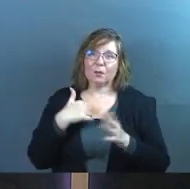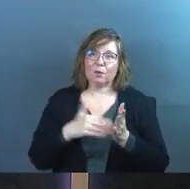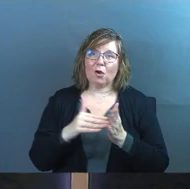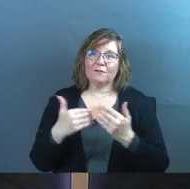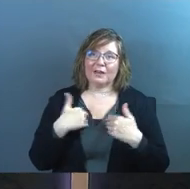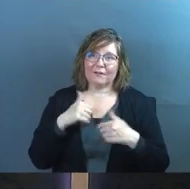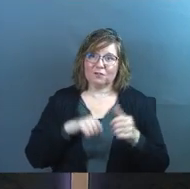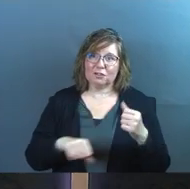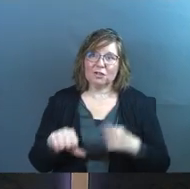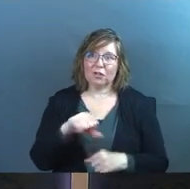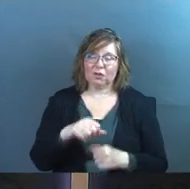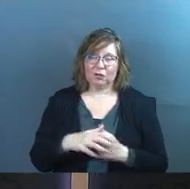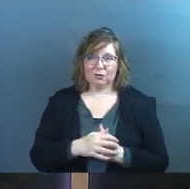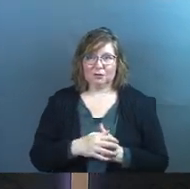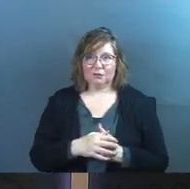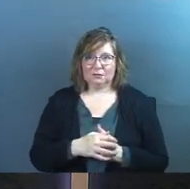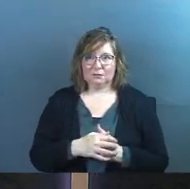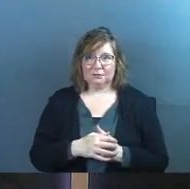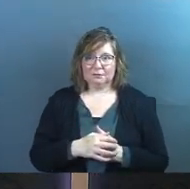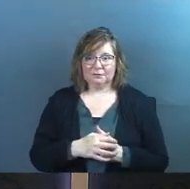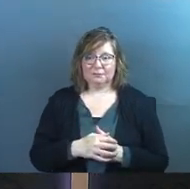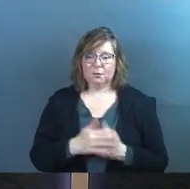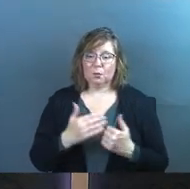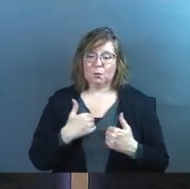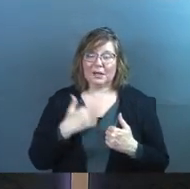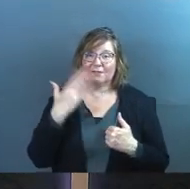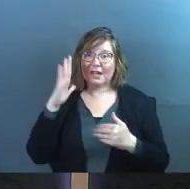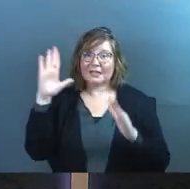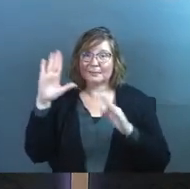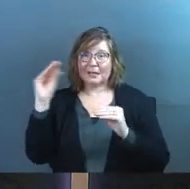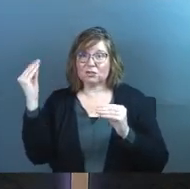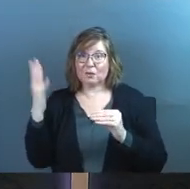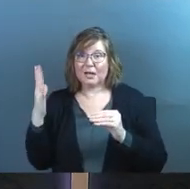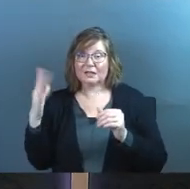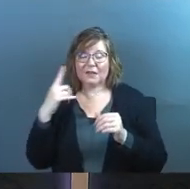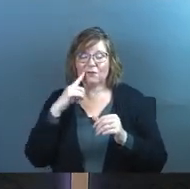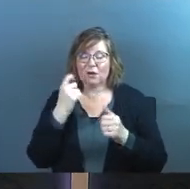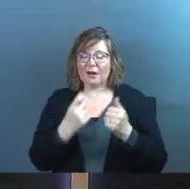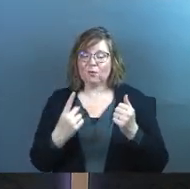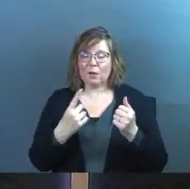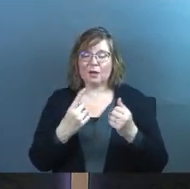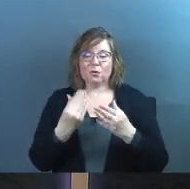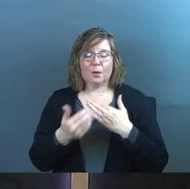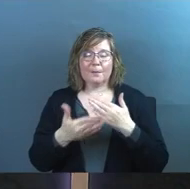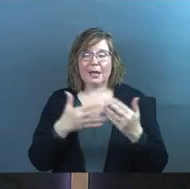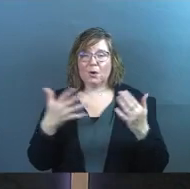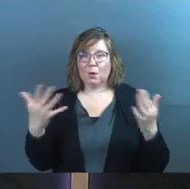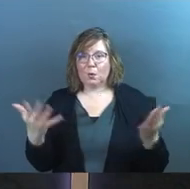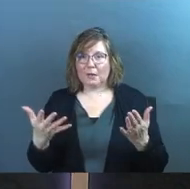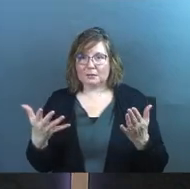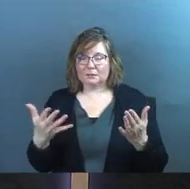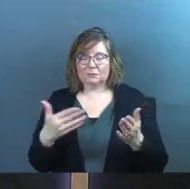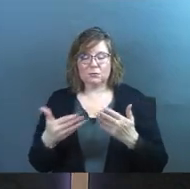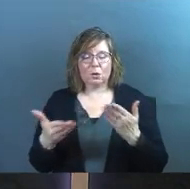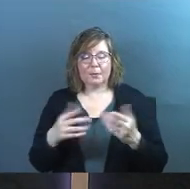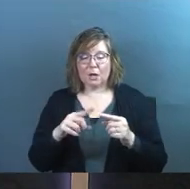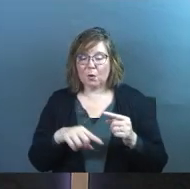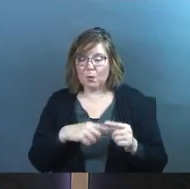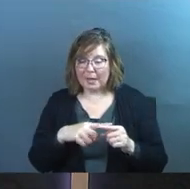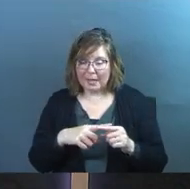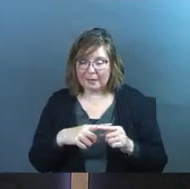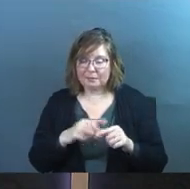often have for one another. We've got God's amazing grace that is for everyone, no matter what, no matter